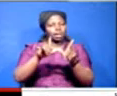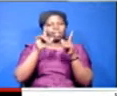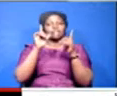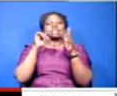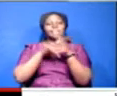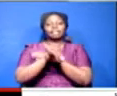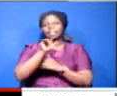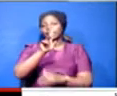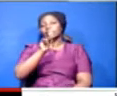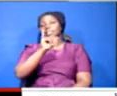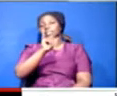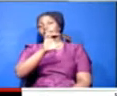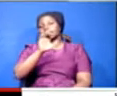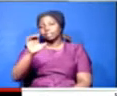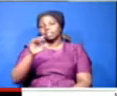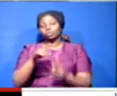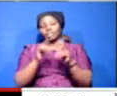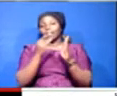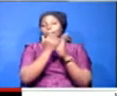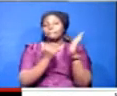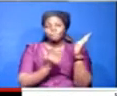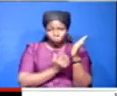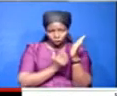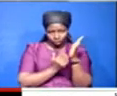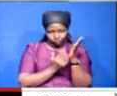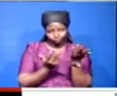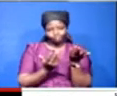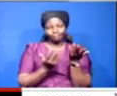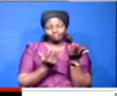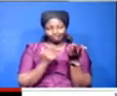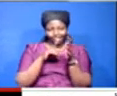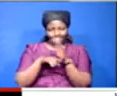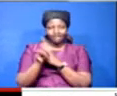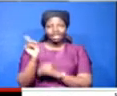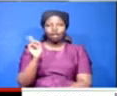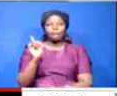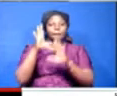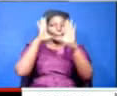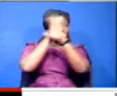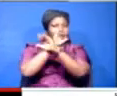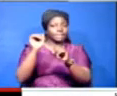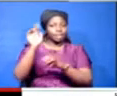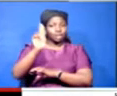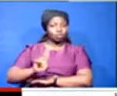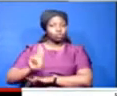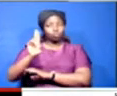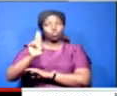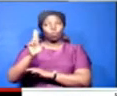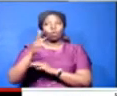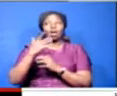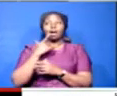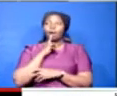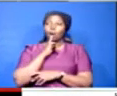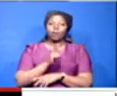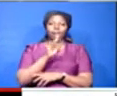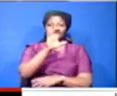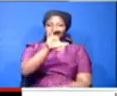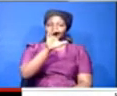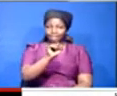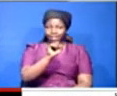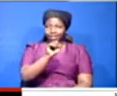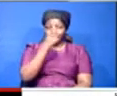Centre, that is Kenyatta International Convention Centre in Nairobi. President Kenyatta directed the Cabinet Secretaries